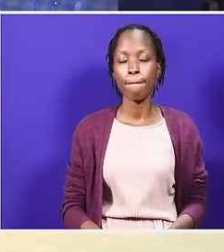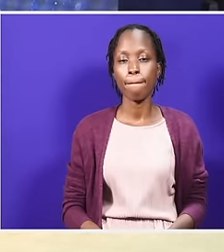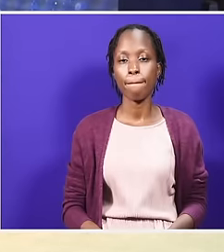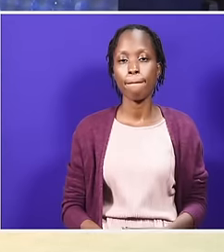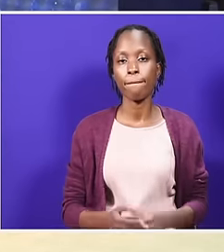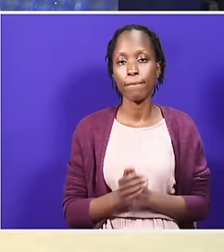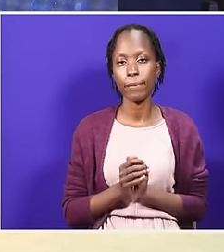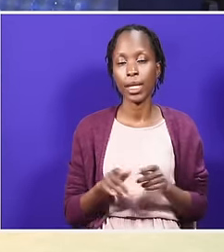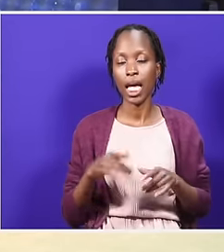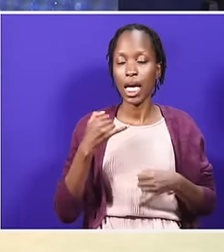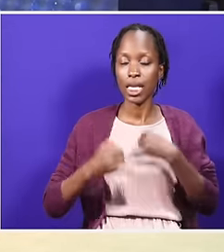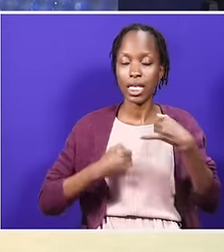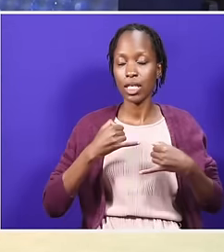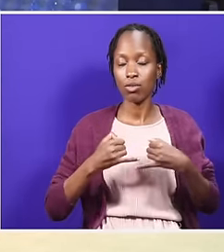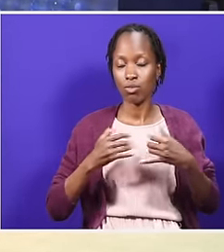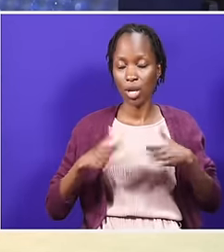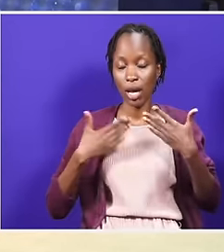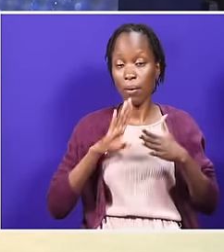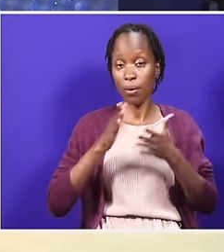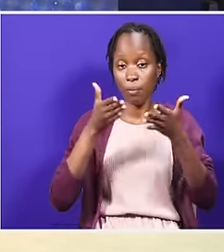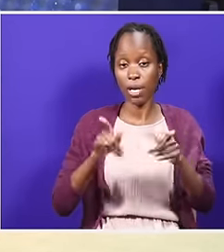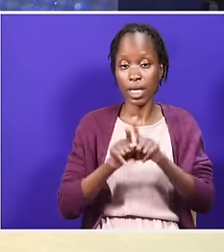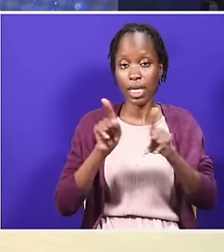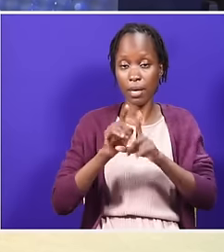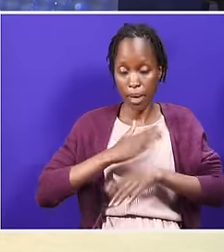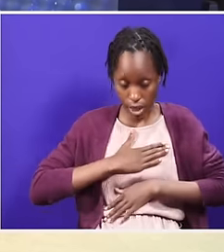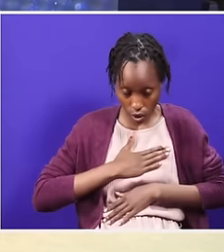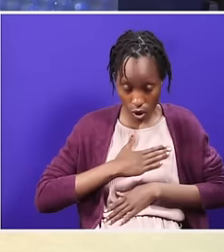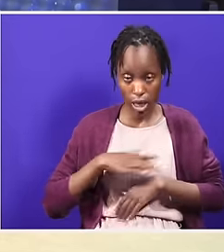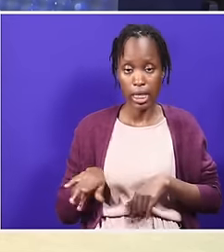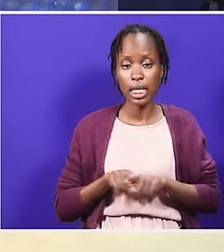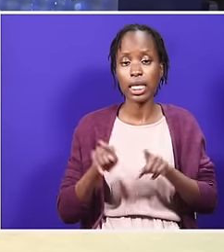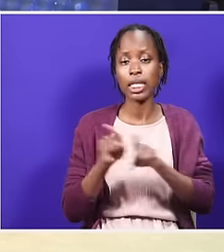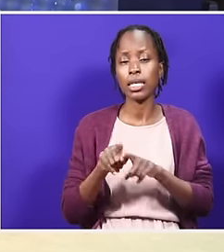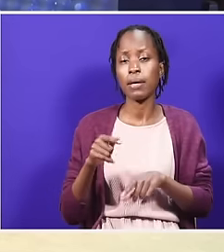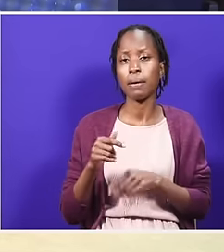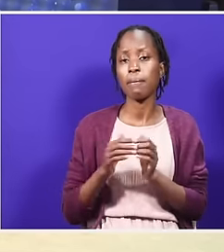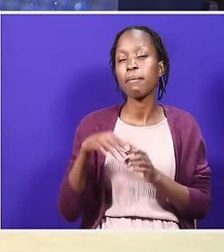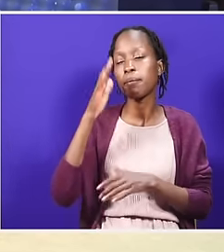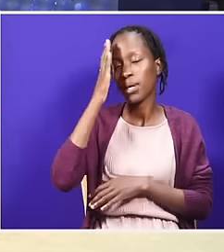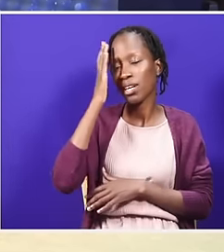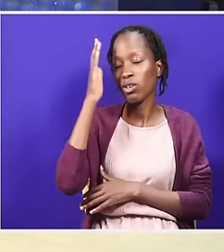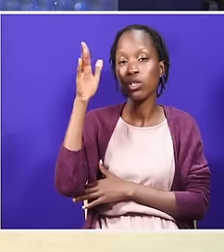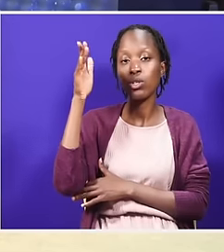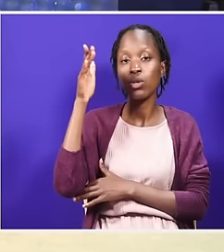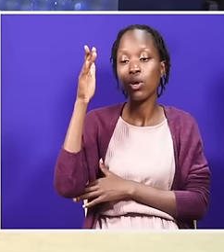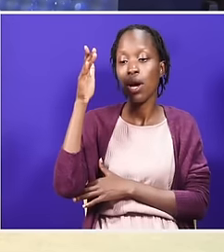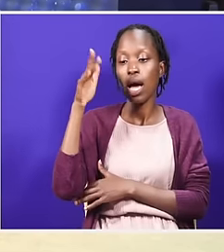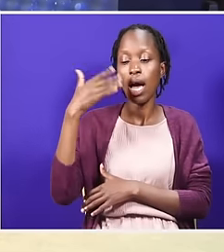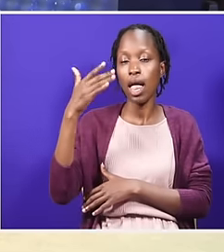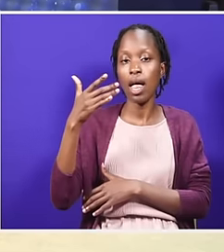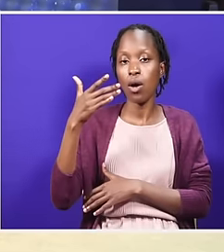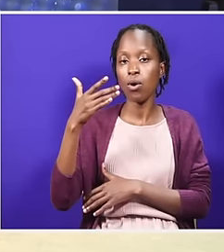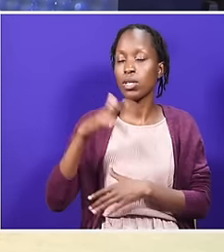Well, it's an absolute joy and delight to be here, and such a privilege. And I just never take it for granted when an